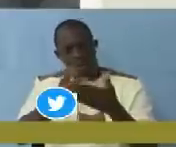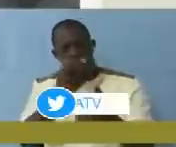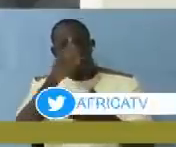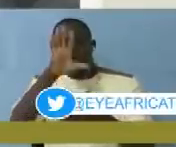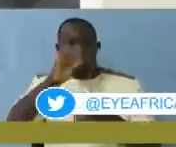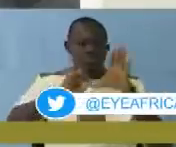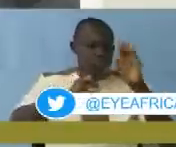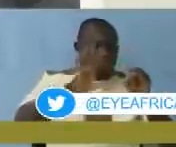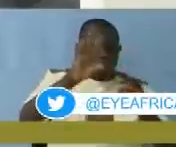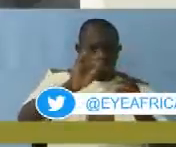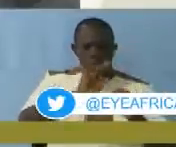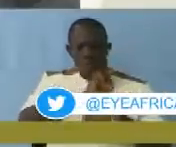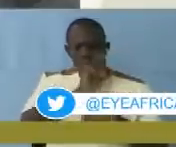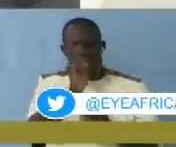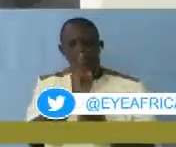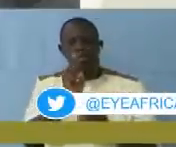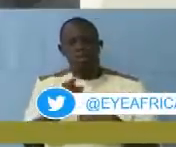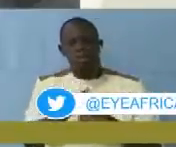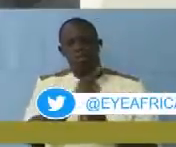doing,